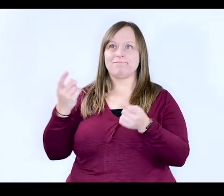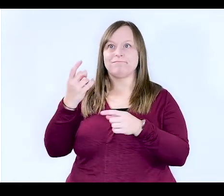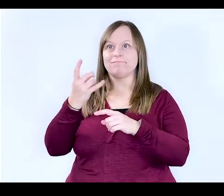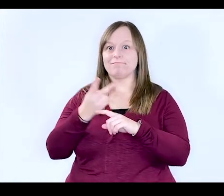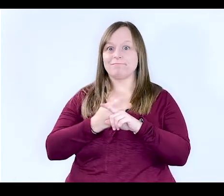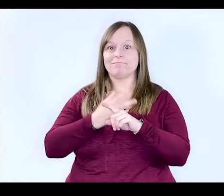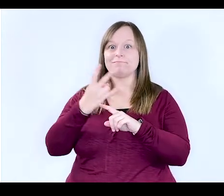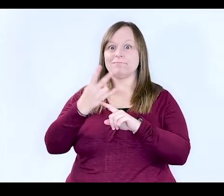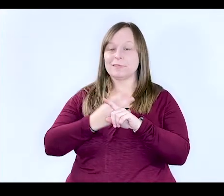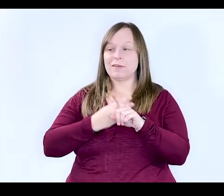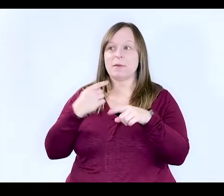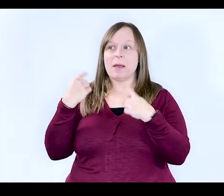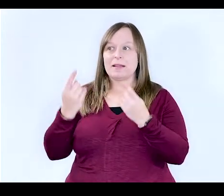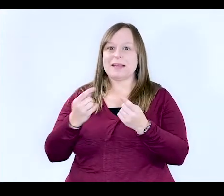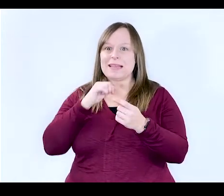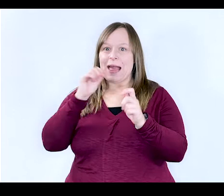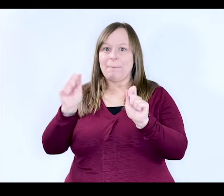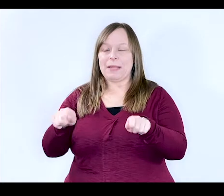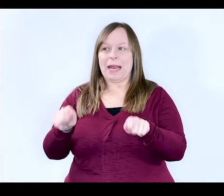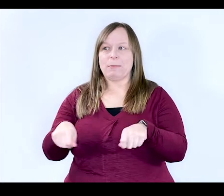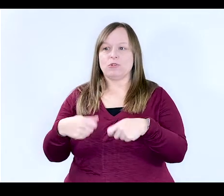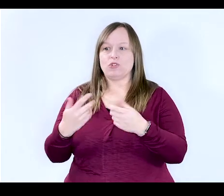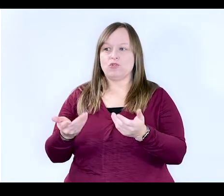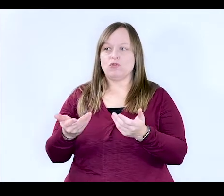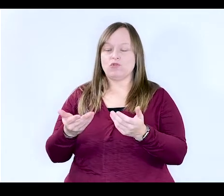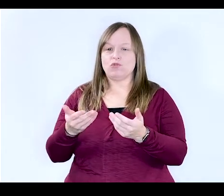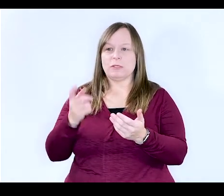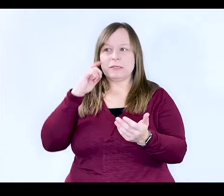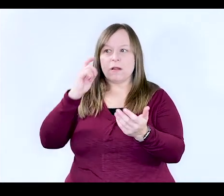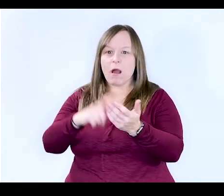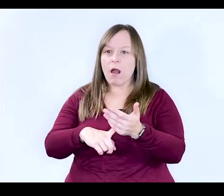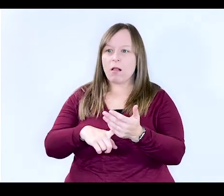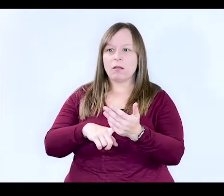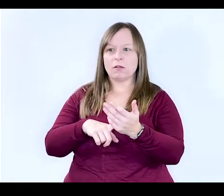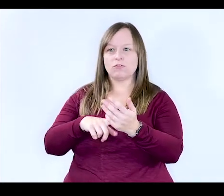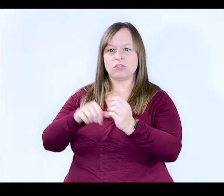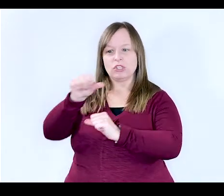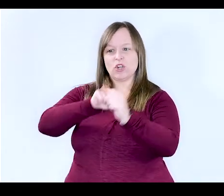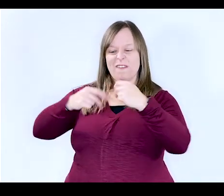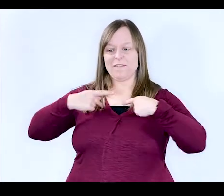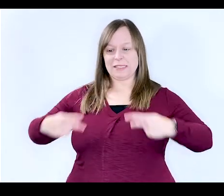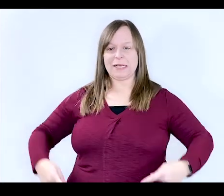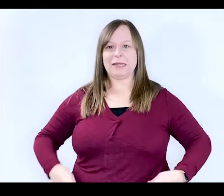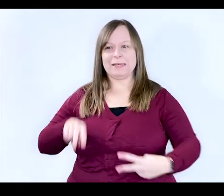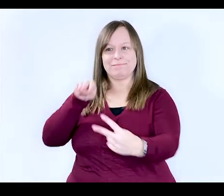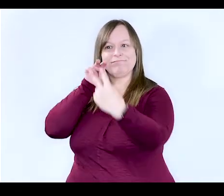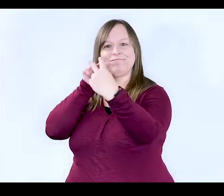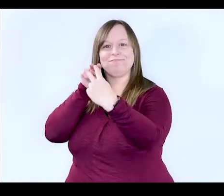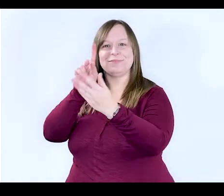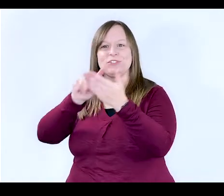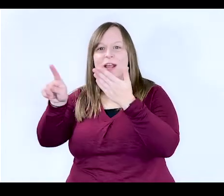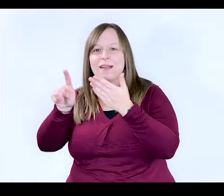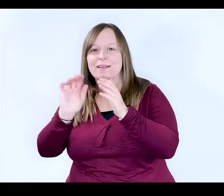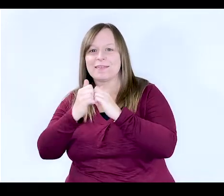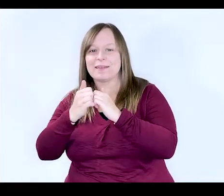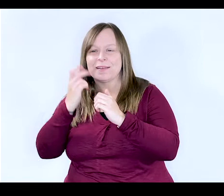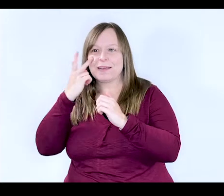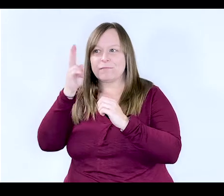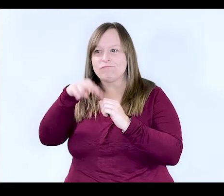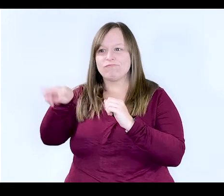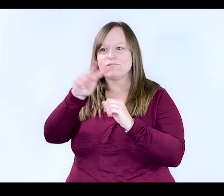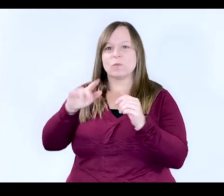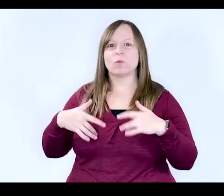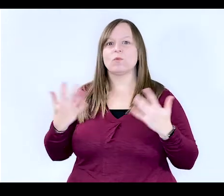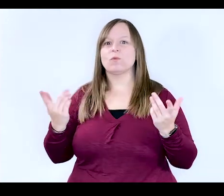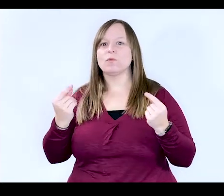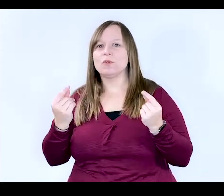for the past several months, and not being able to acknowledge one another physically and check in with each other